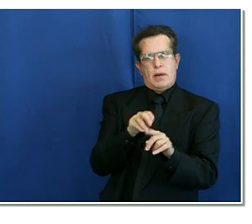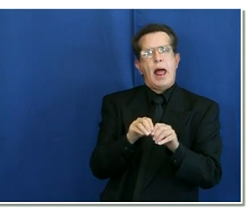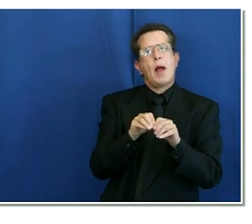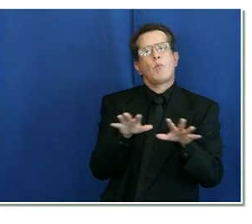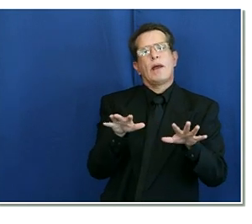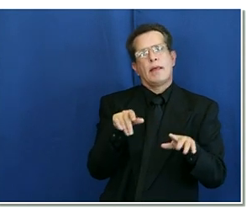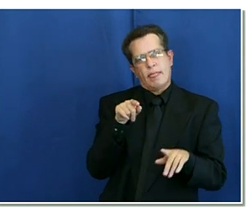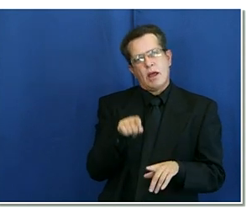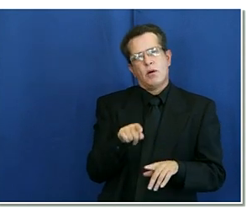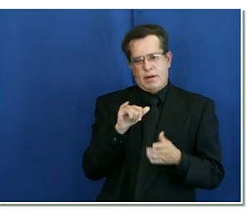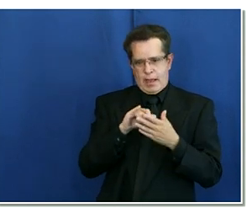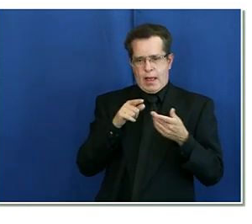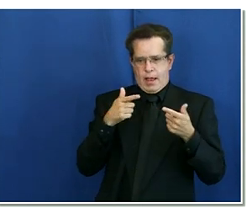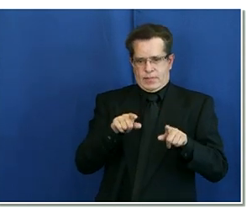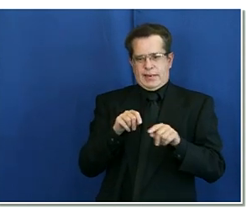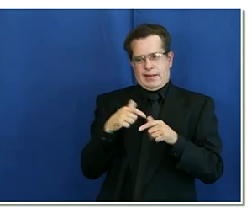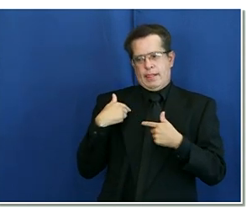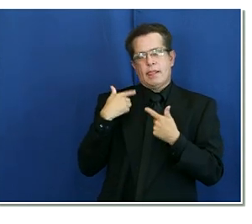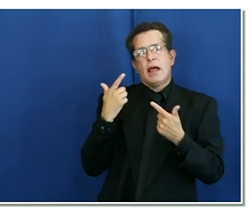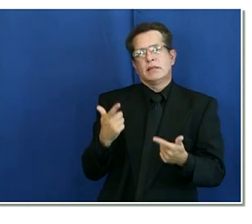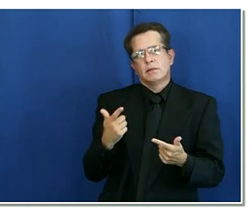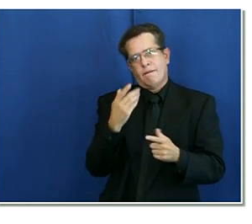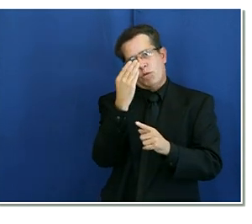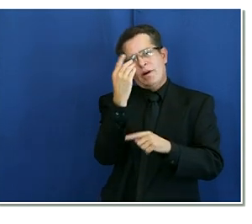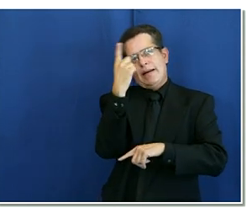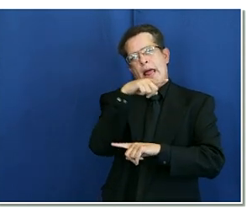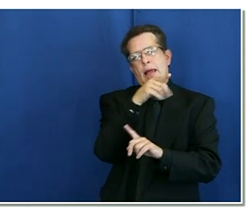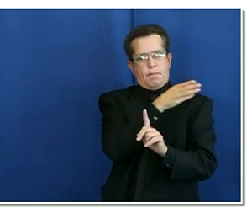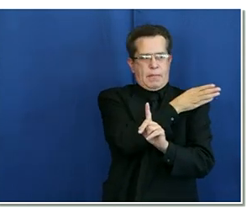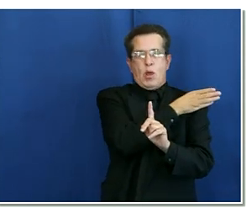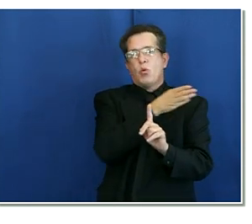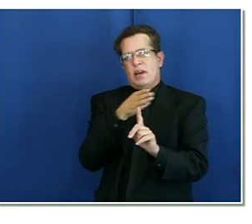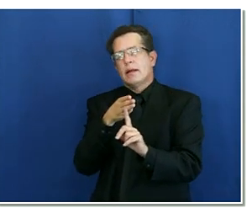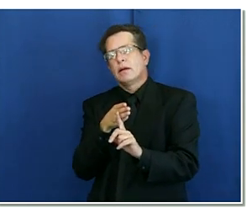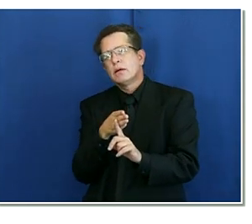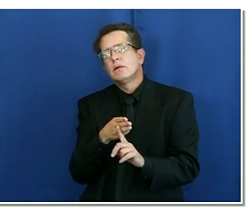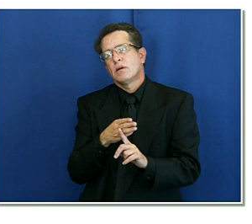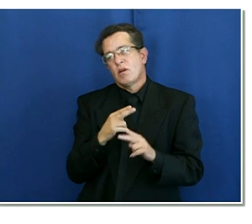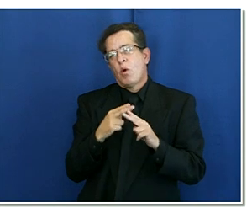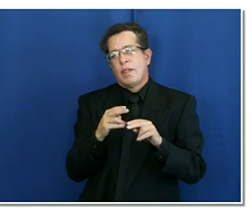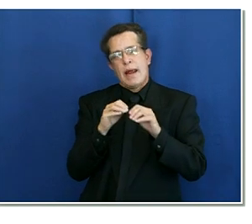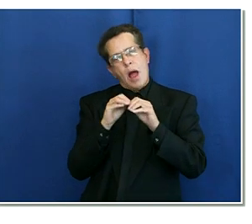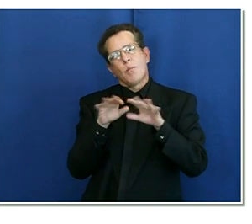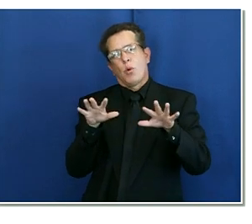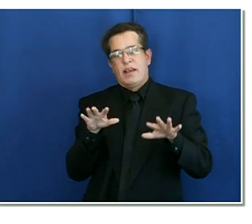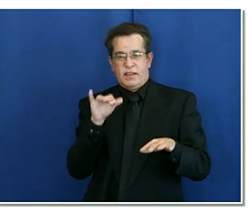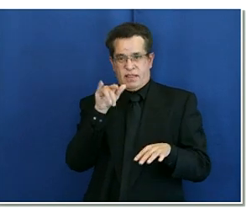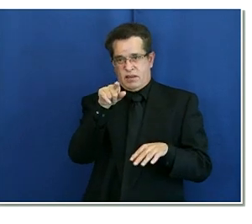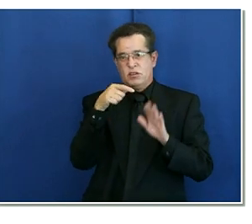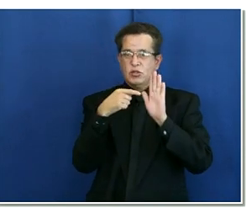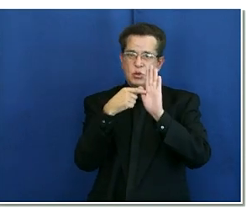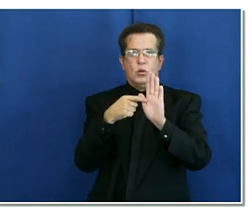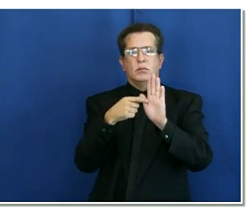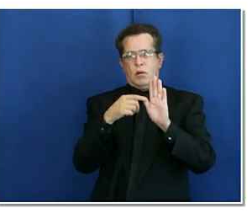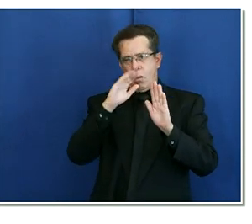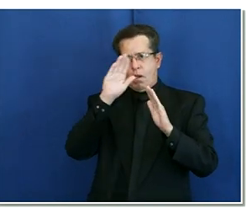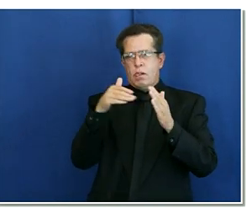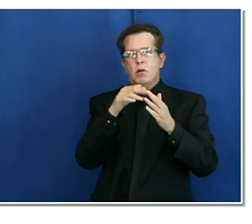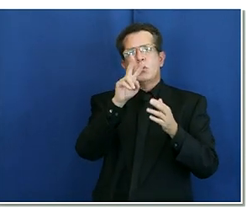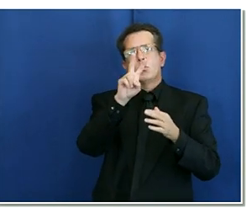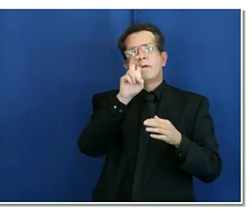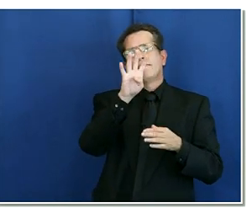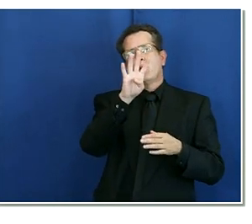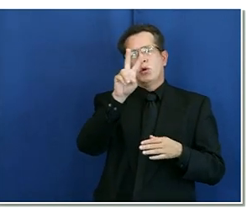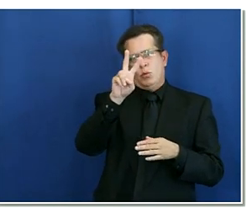onset within the past 14-day period. This slide shows all 242